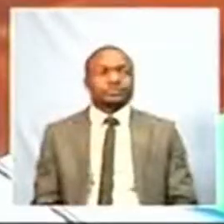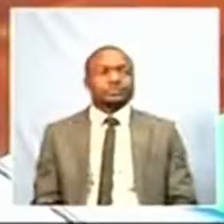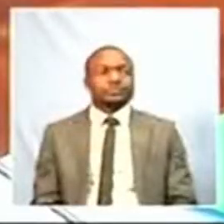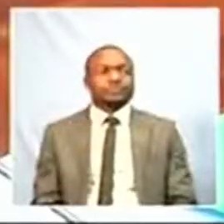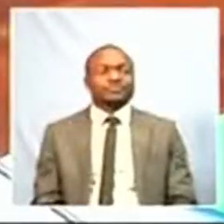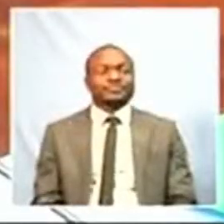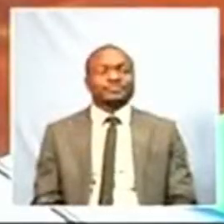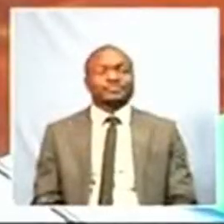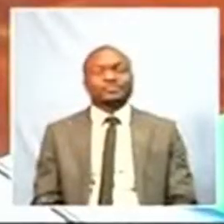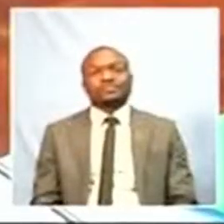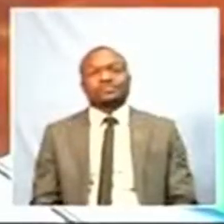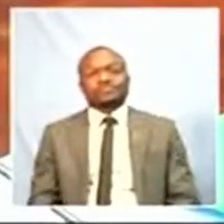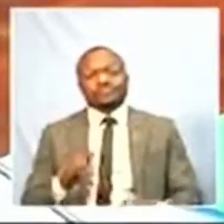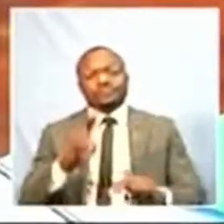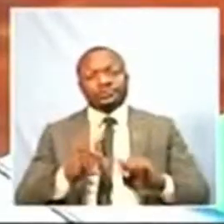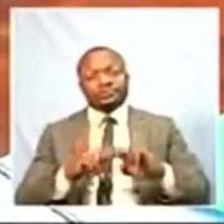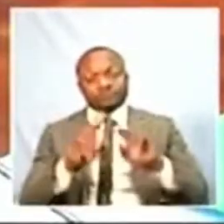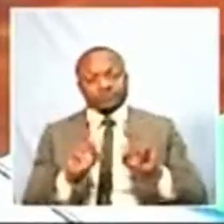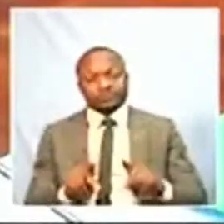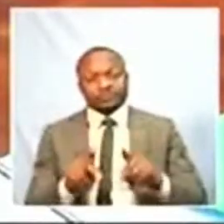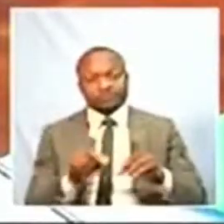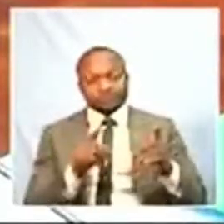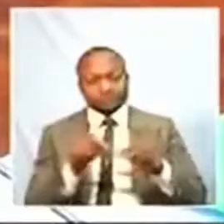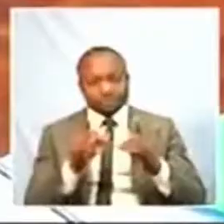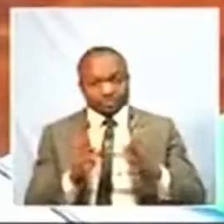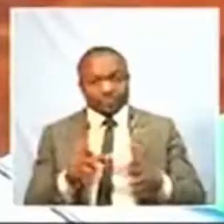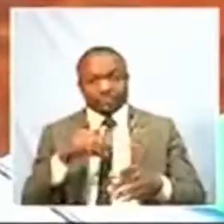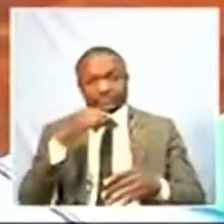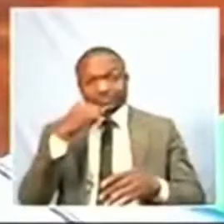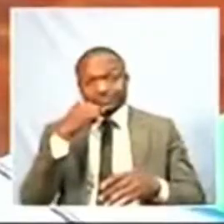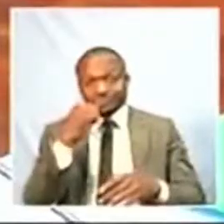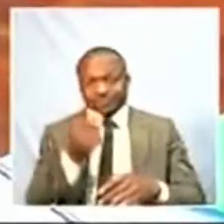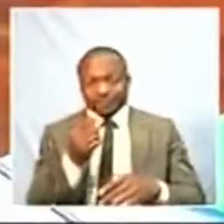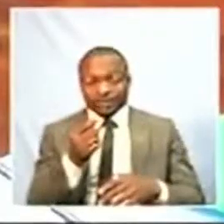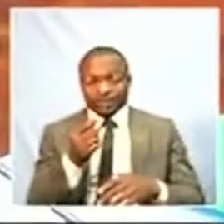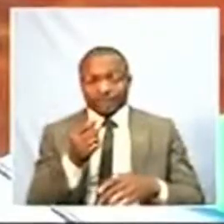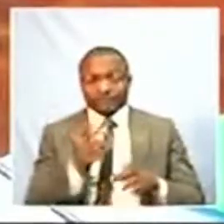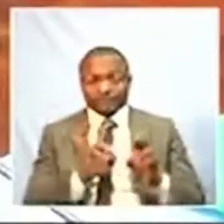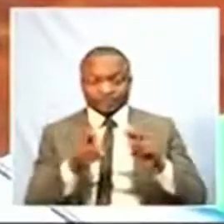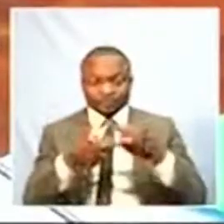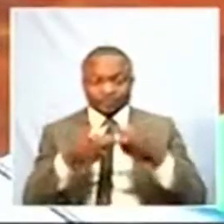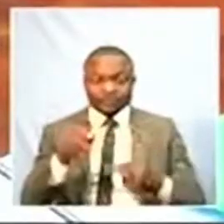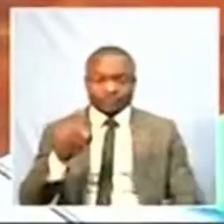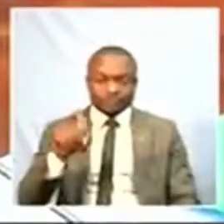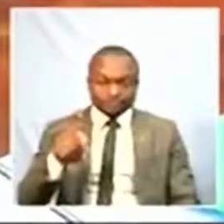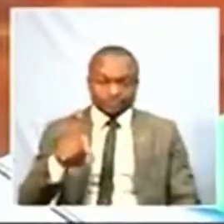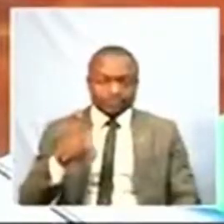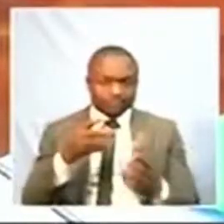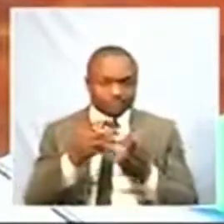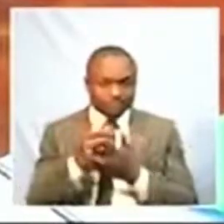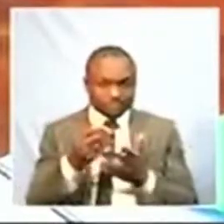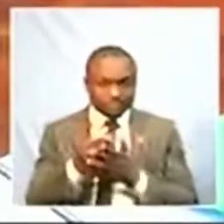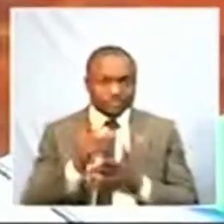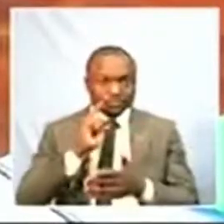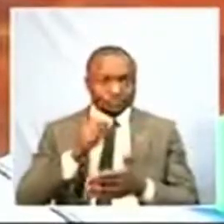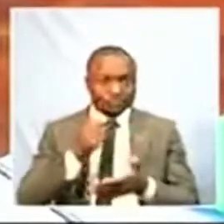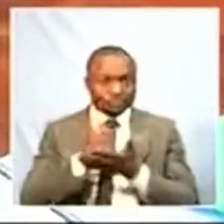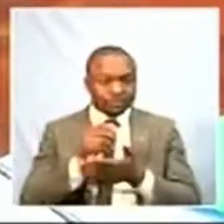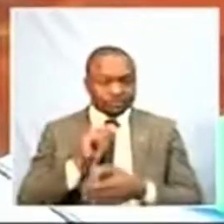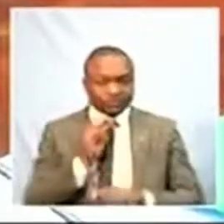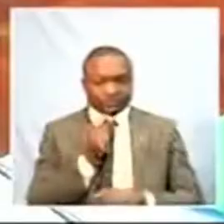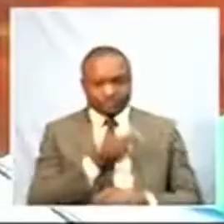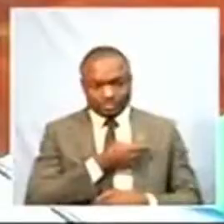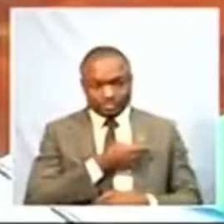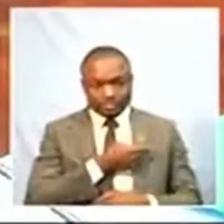Thank you, Chair. Like Director has stated, reconciliation indeed is required. Finance would have to help us with the